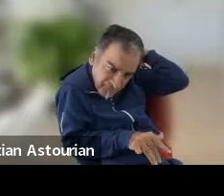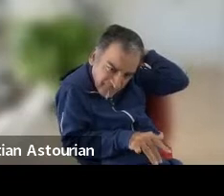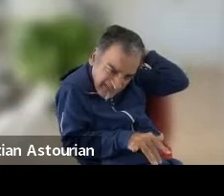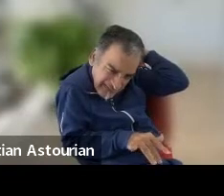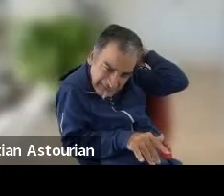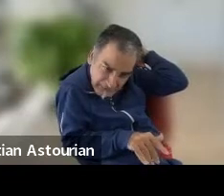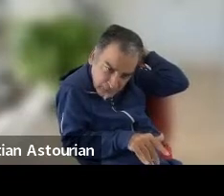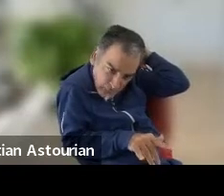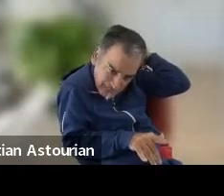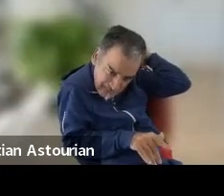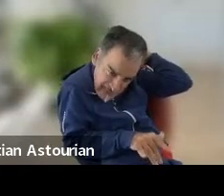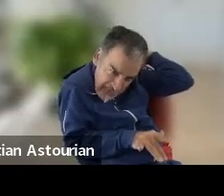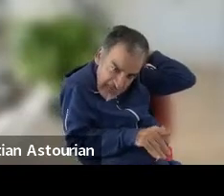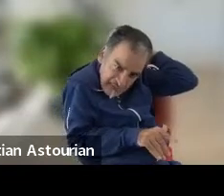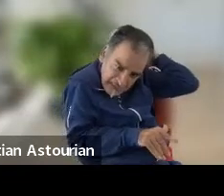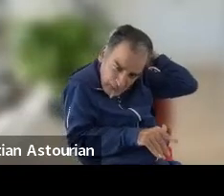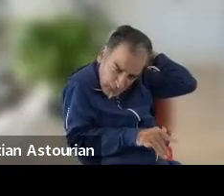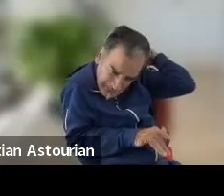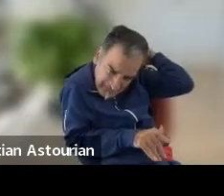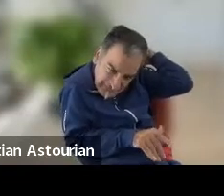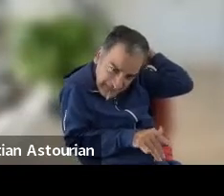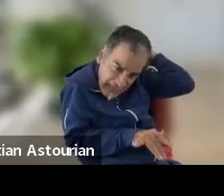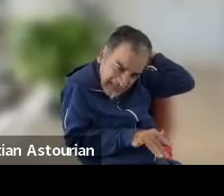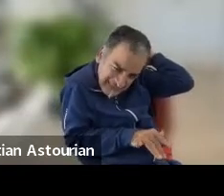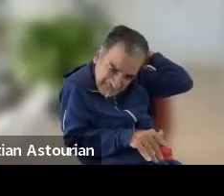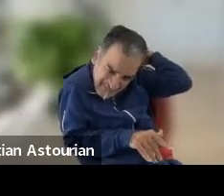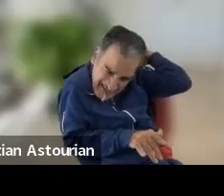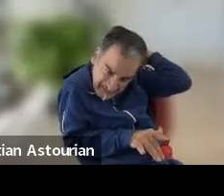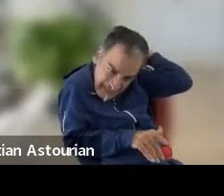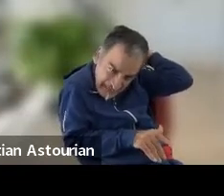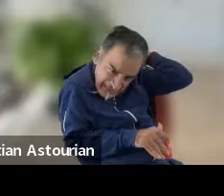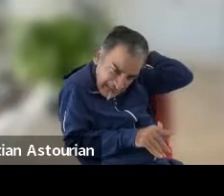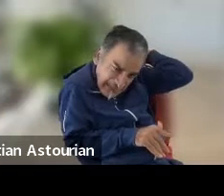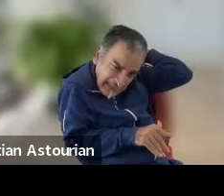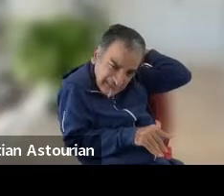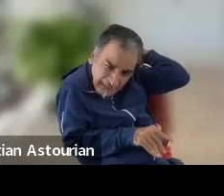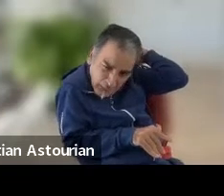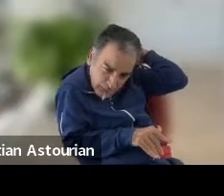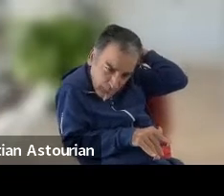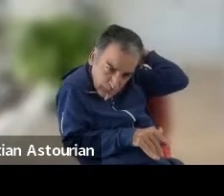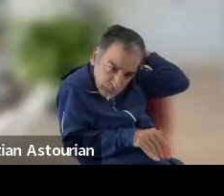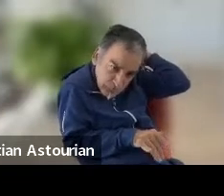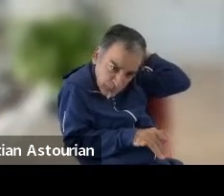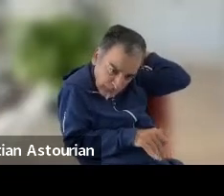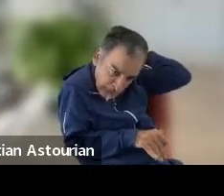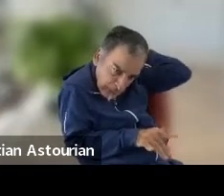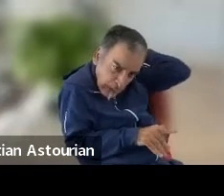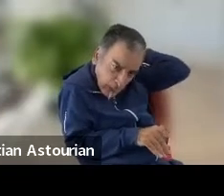number of reasons, including the fact that they don't want